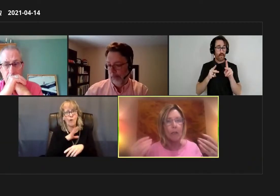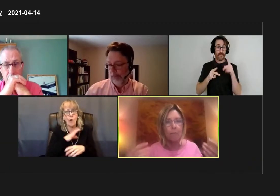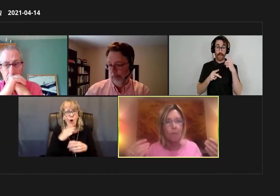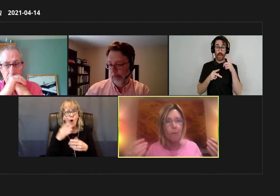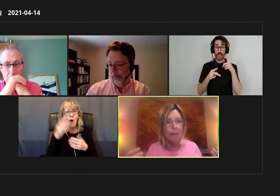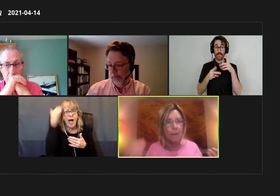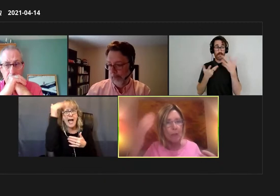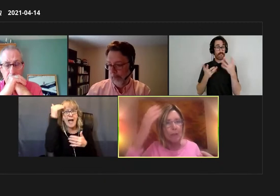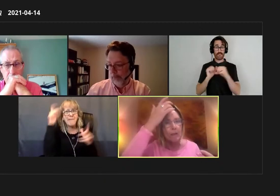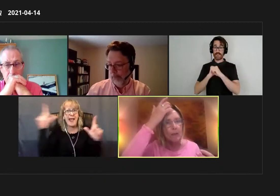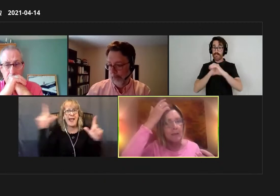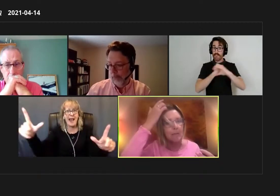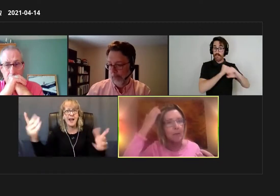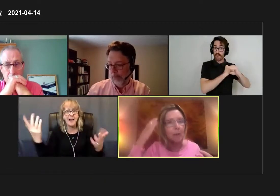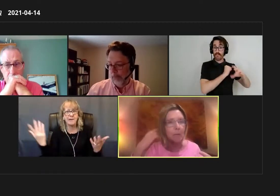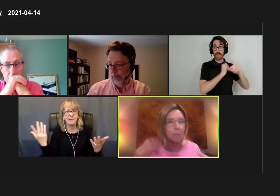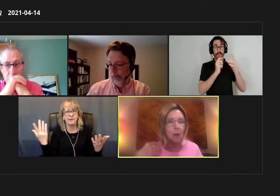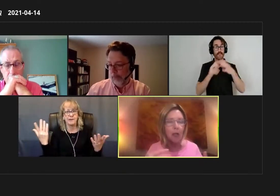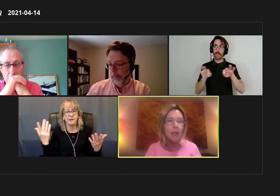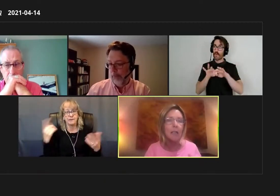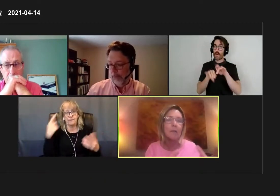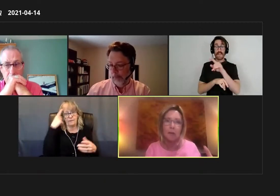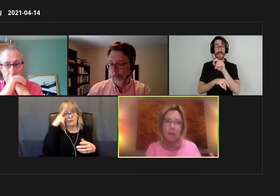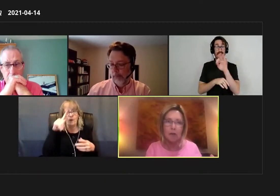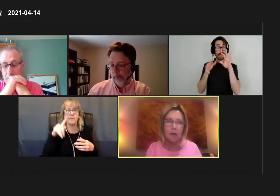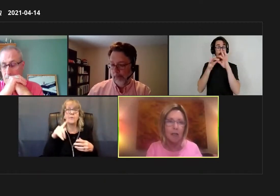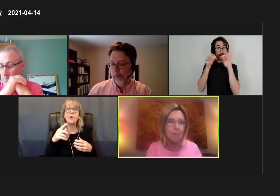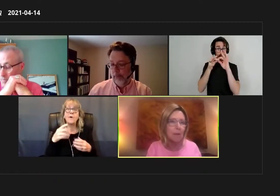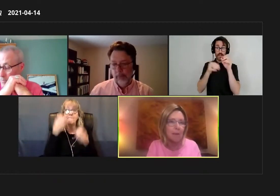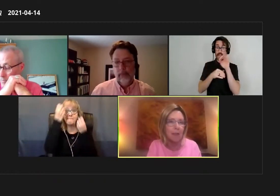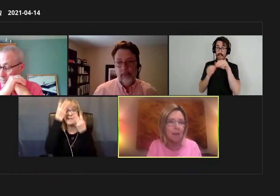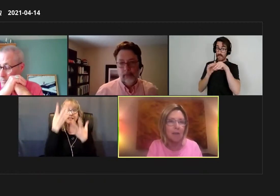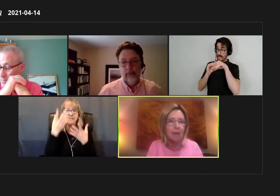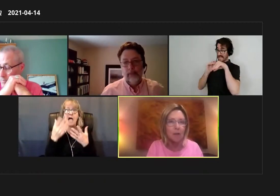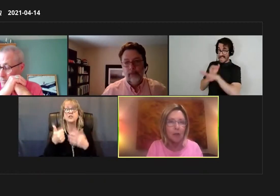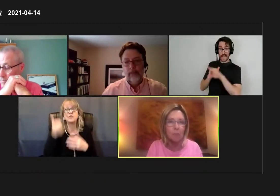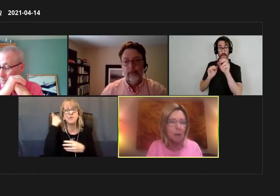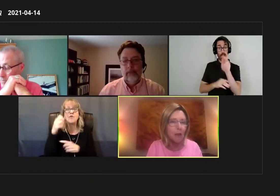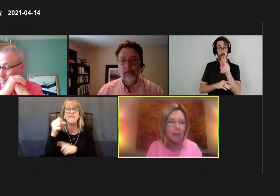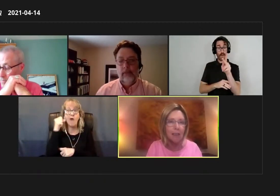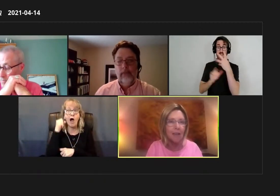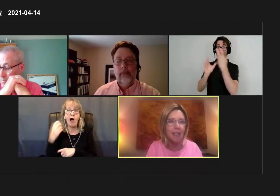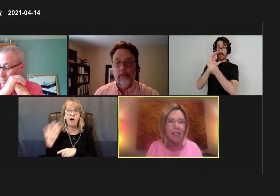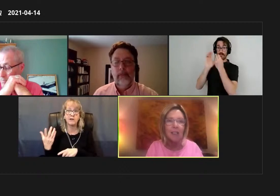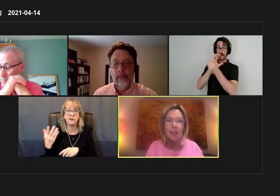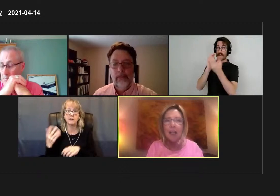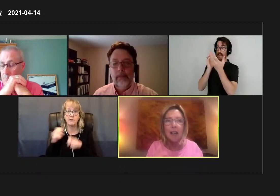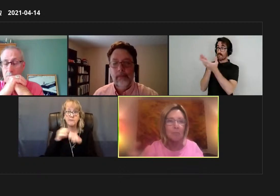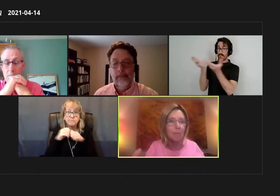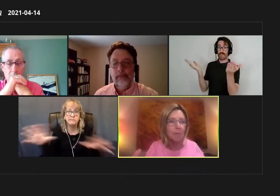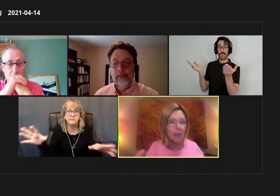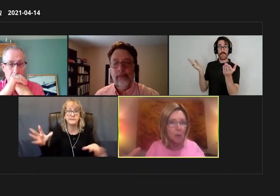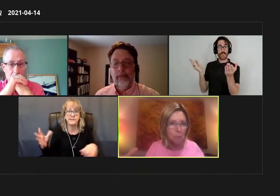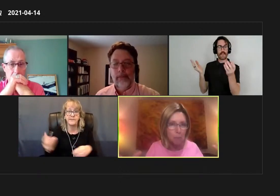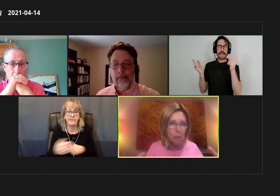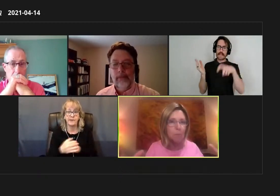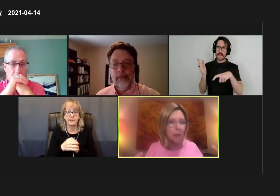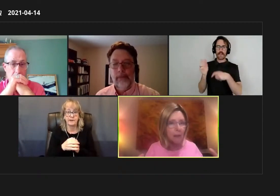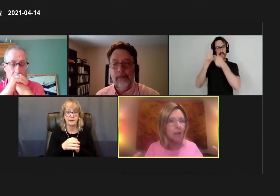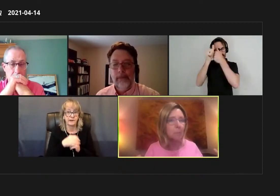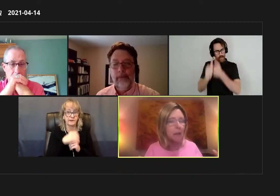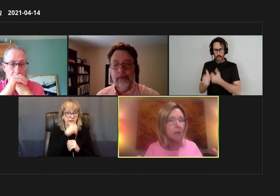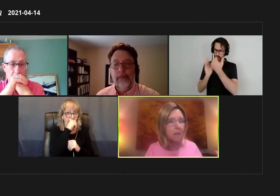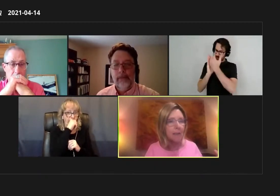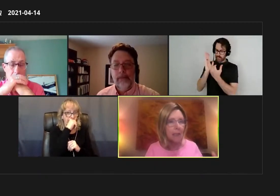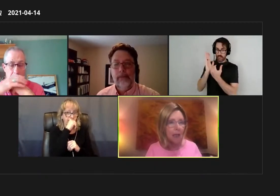to reinforce the messages? If you're in the park, there are times, you said it yourself, Dr. Malagni, that you know, people get a